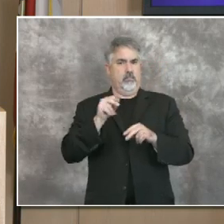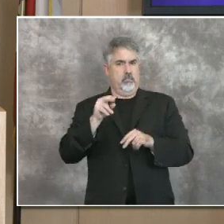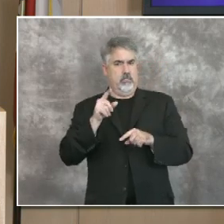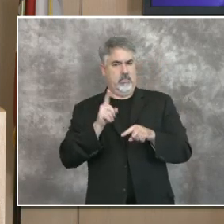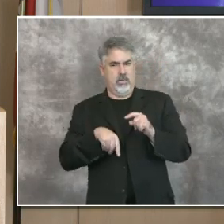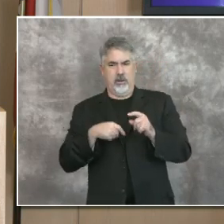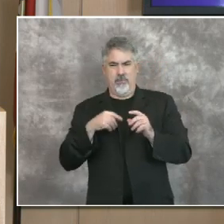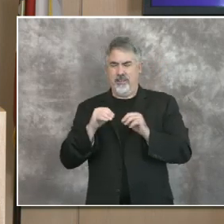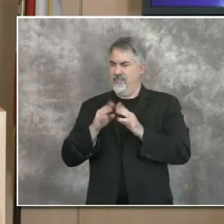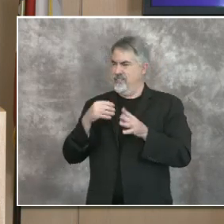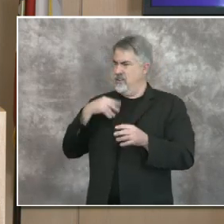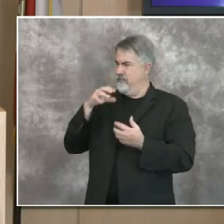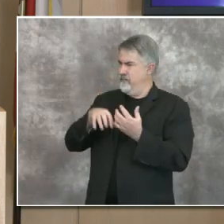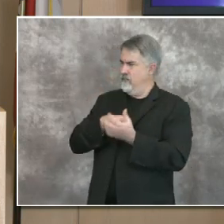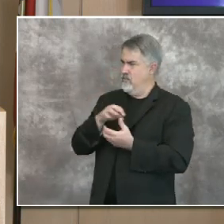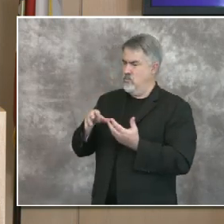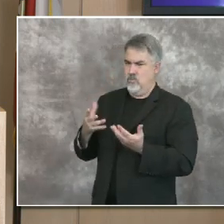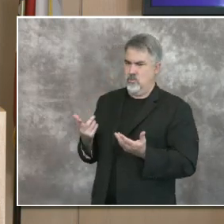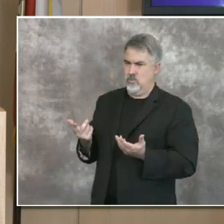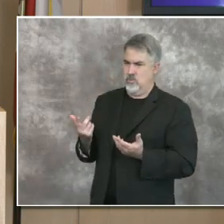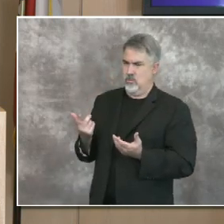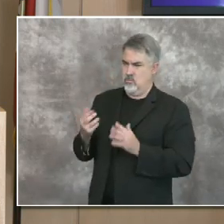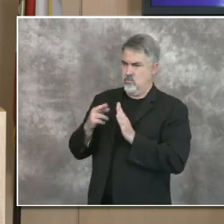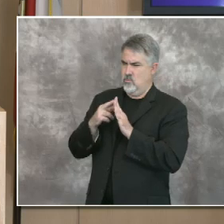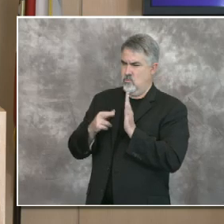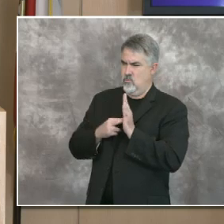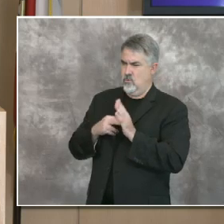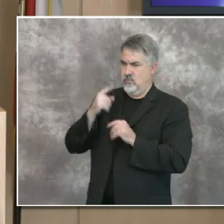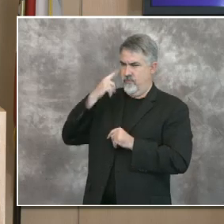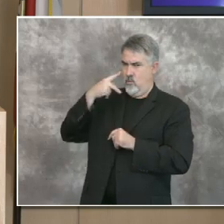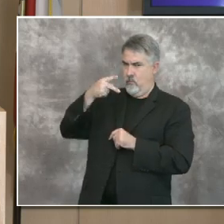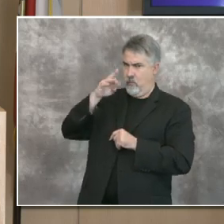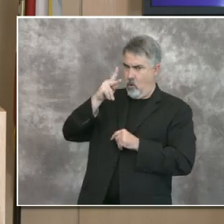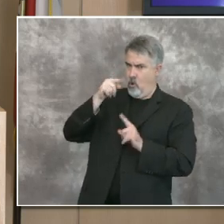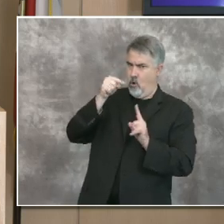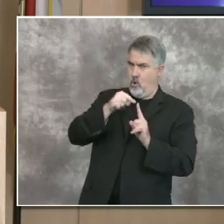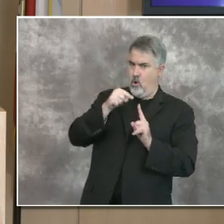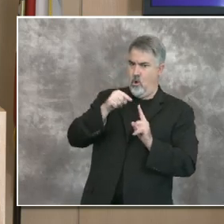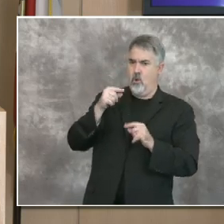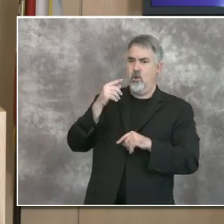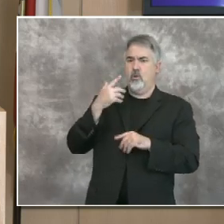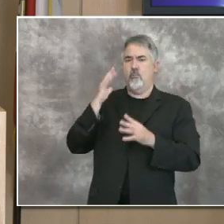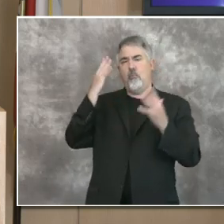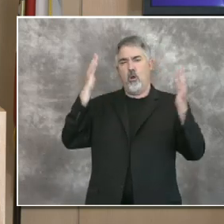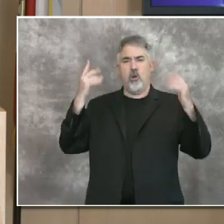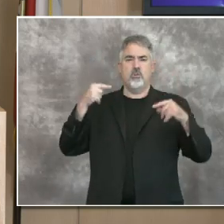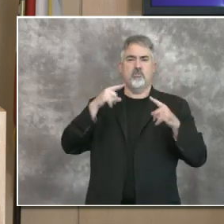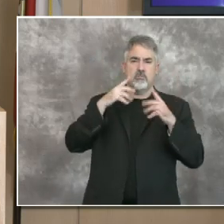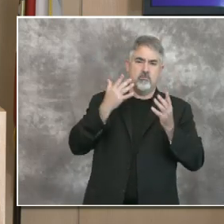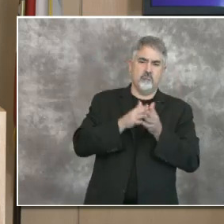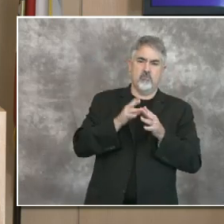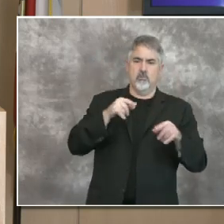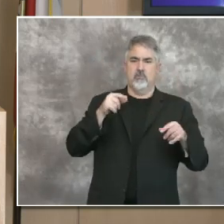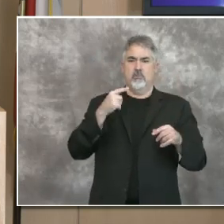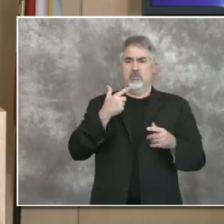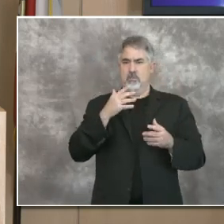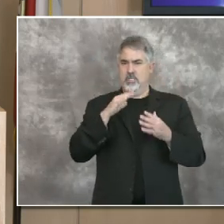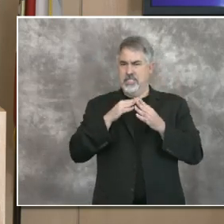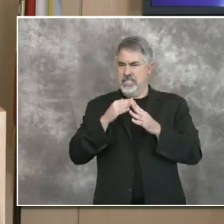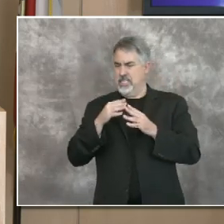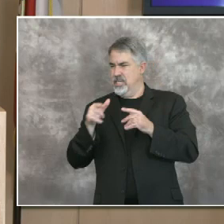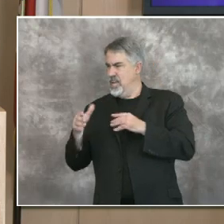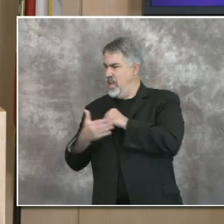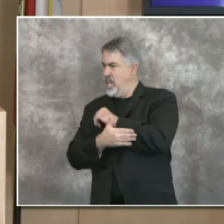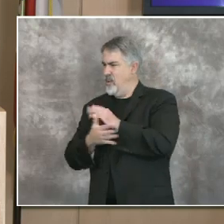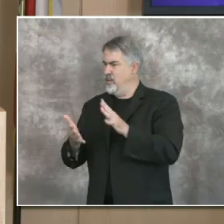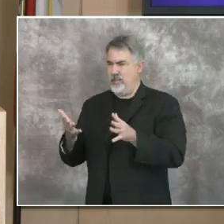what are the rules for sitting in parks, and do the county's rules override those of the cities in, with this respect? Okay, I'm going to let